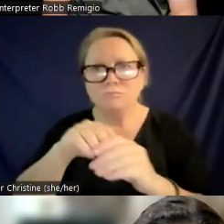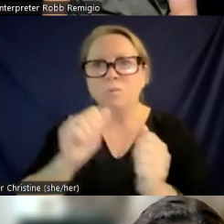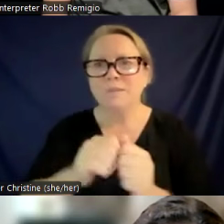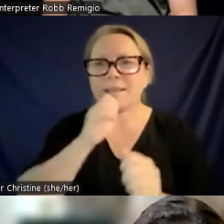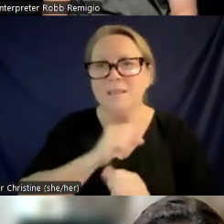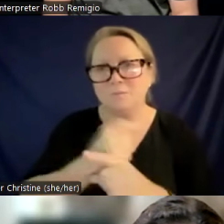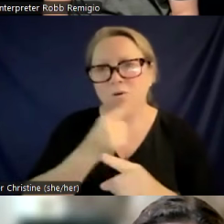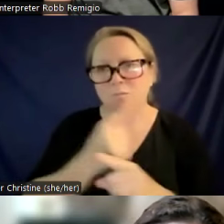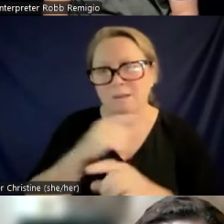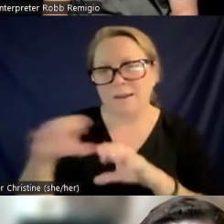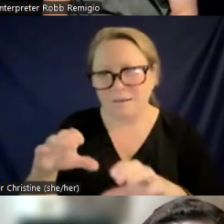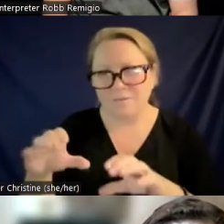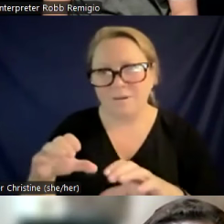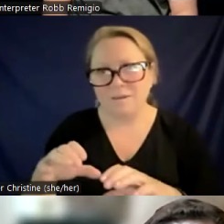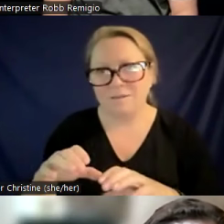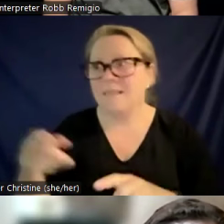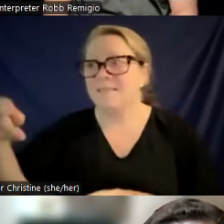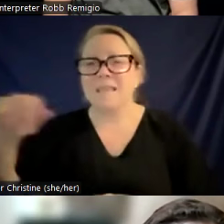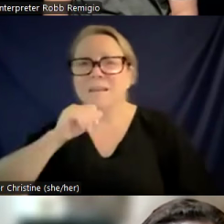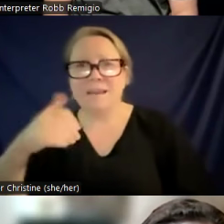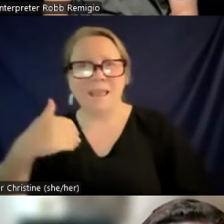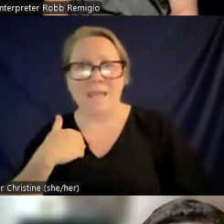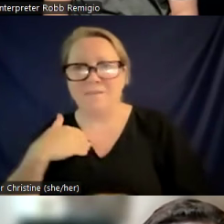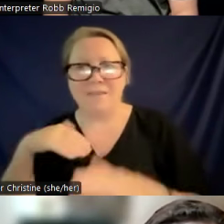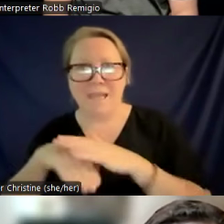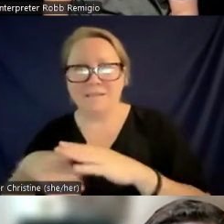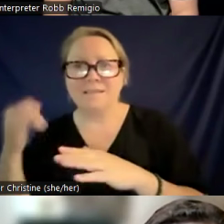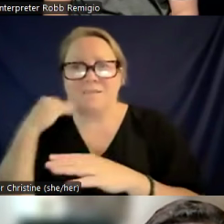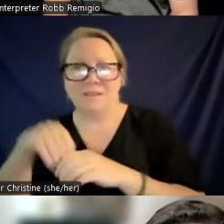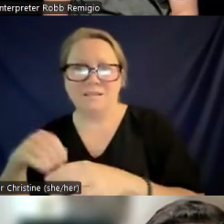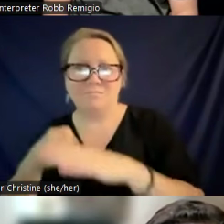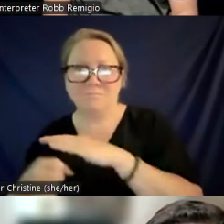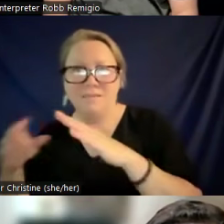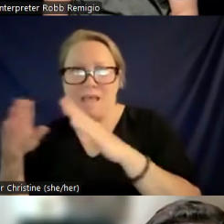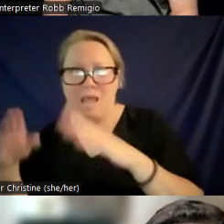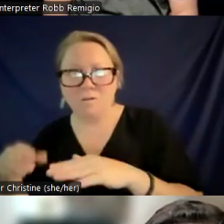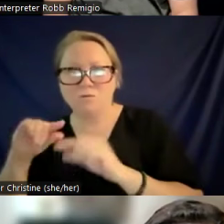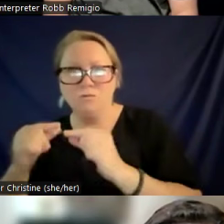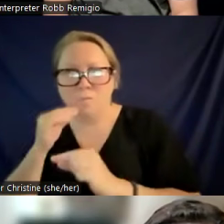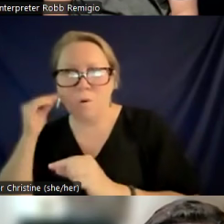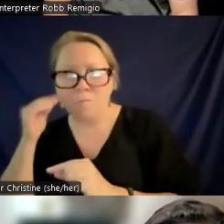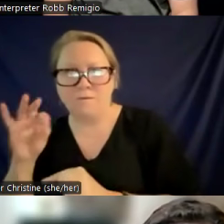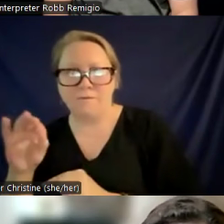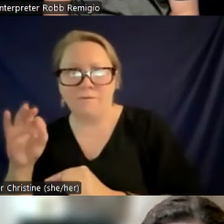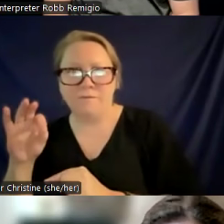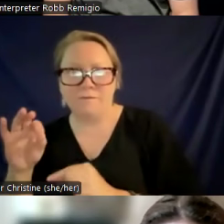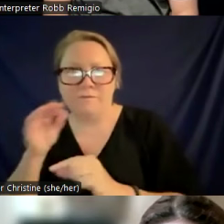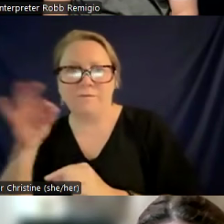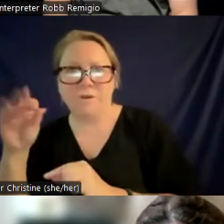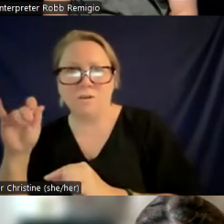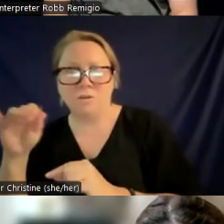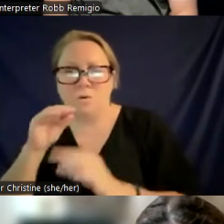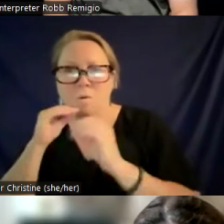age-appropriate activities that they might not have had access to while in their placements like group homes or foster homes. One of